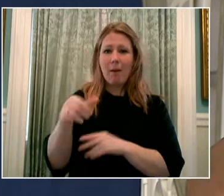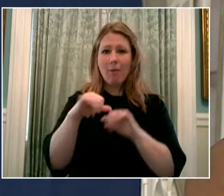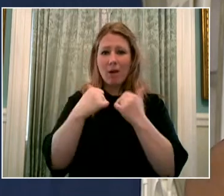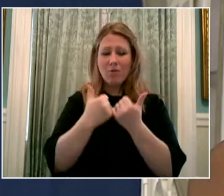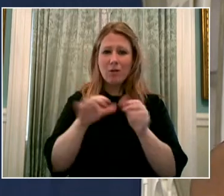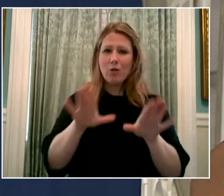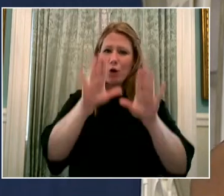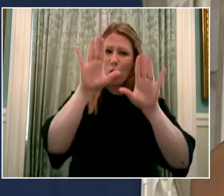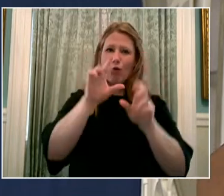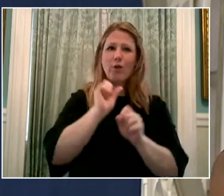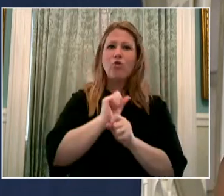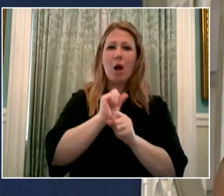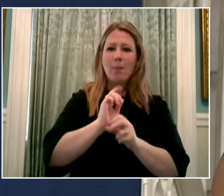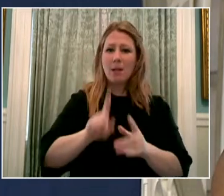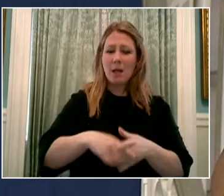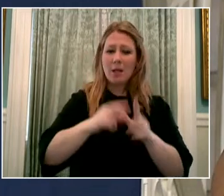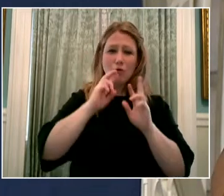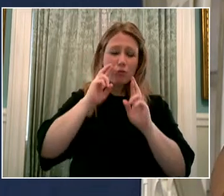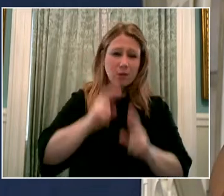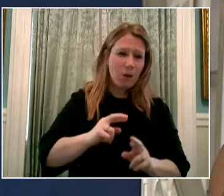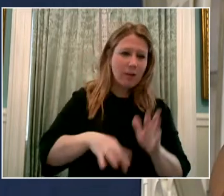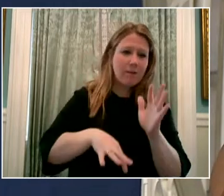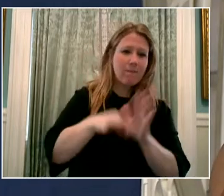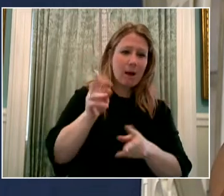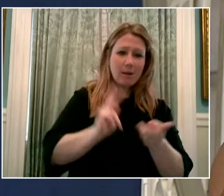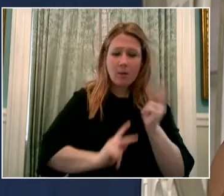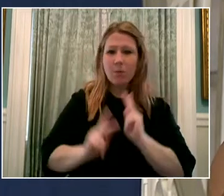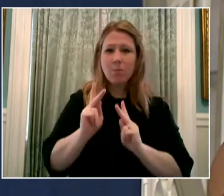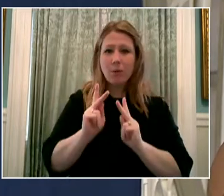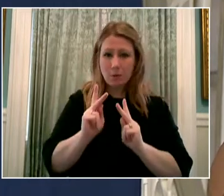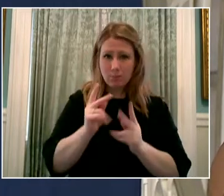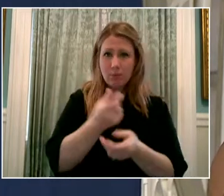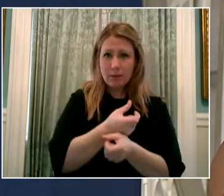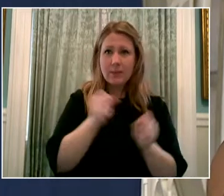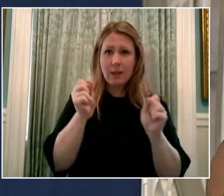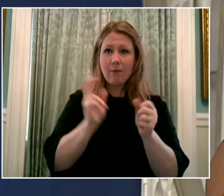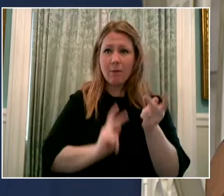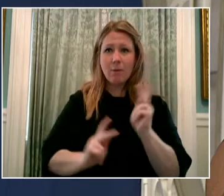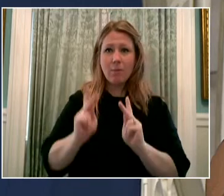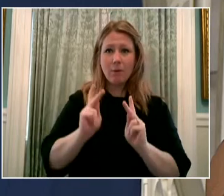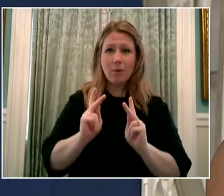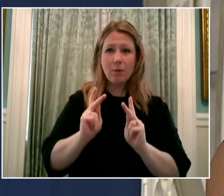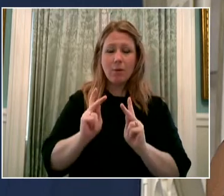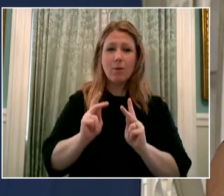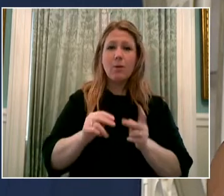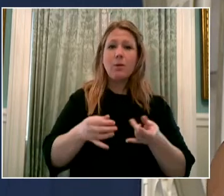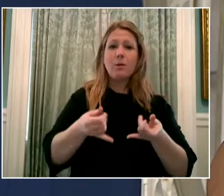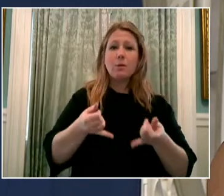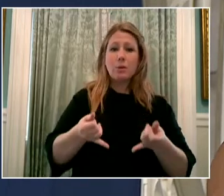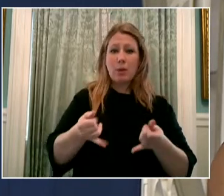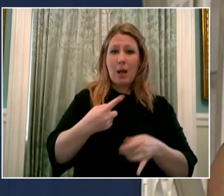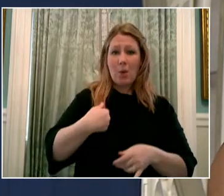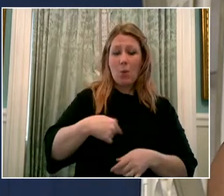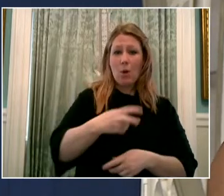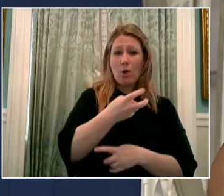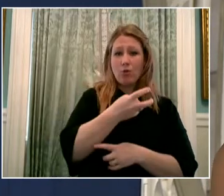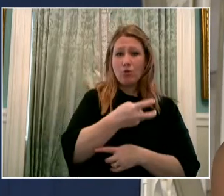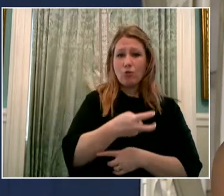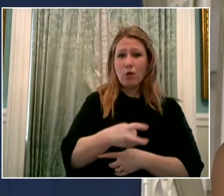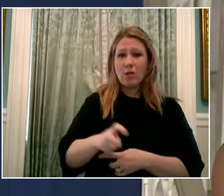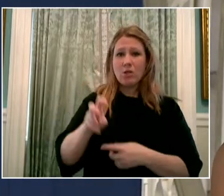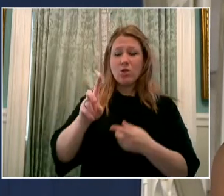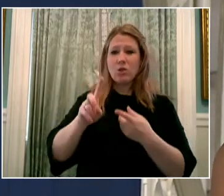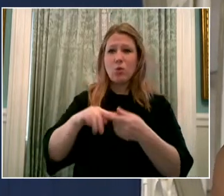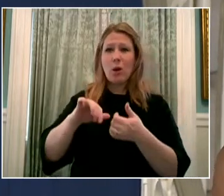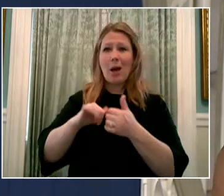initial response, getting people out of the building. Right now, we're transitioning to how we safely take down that building,